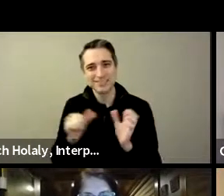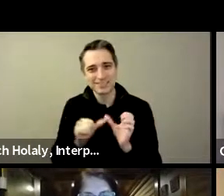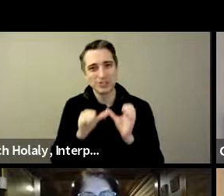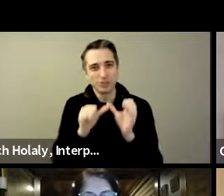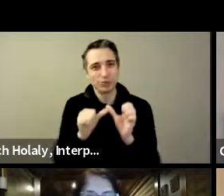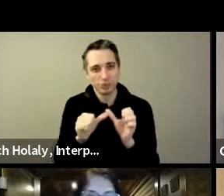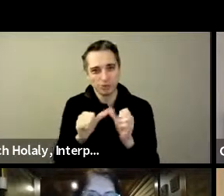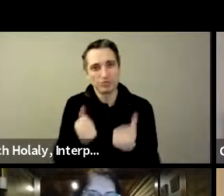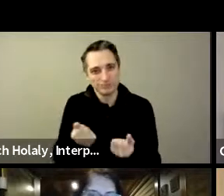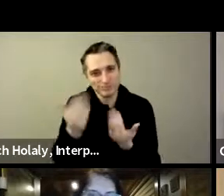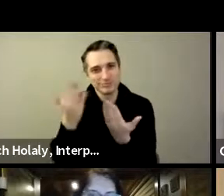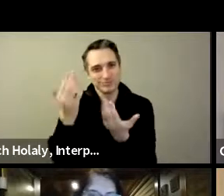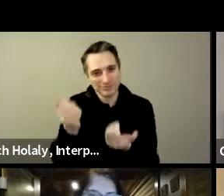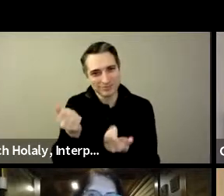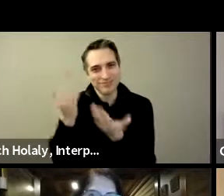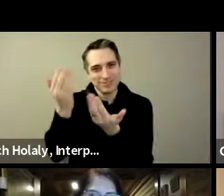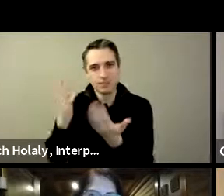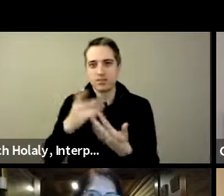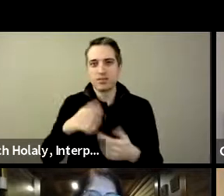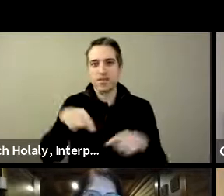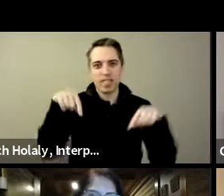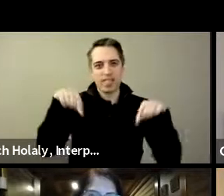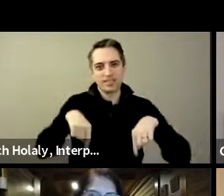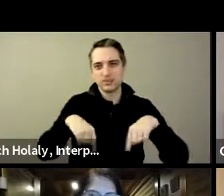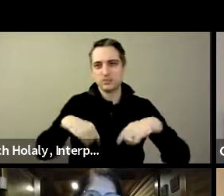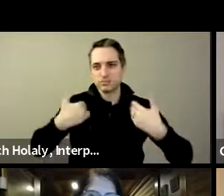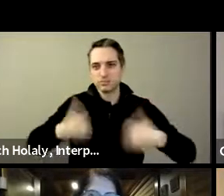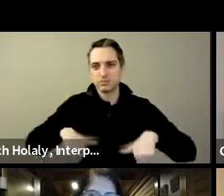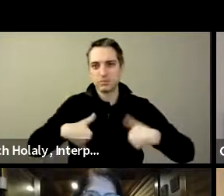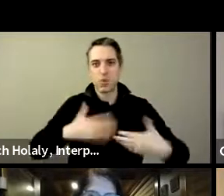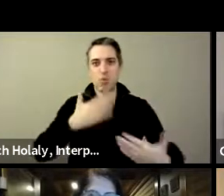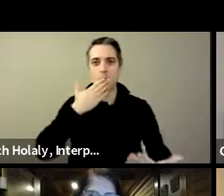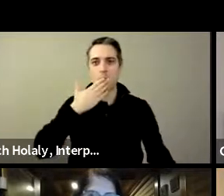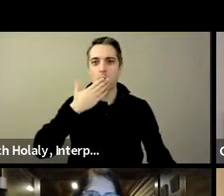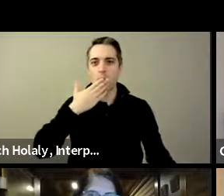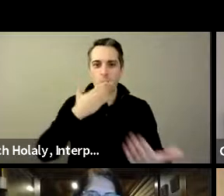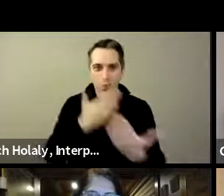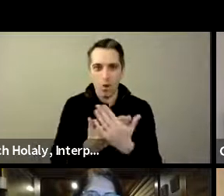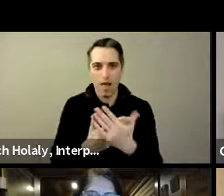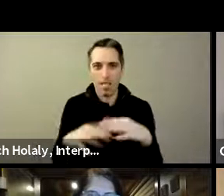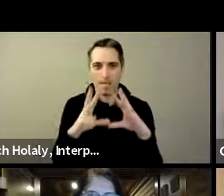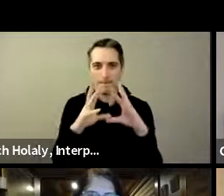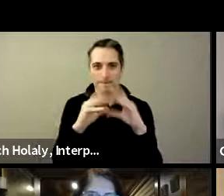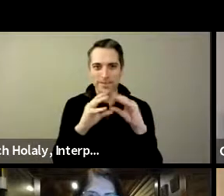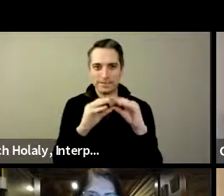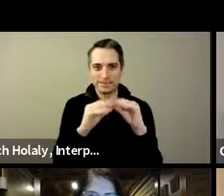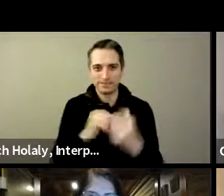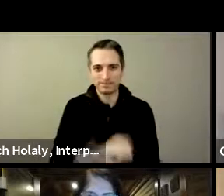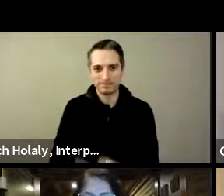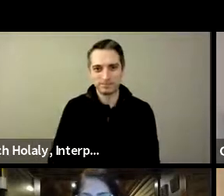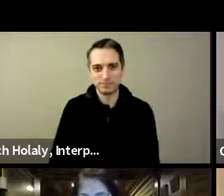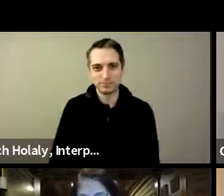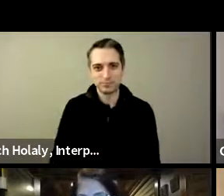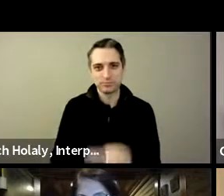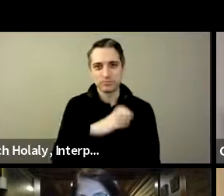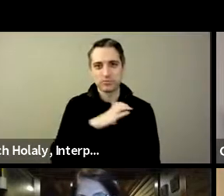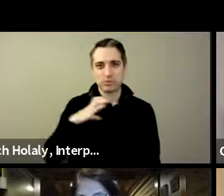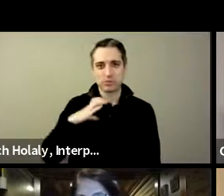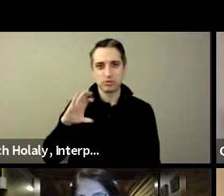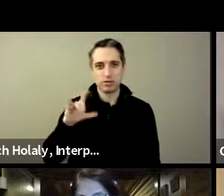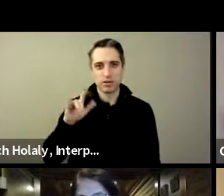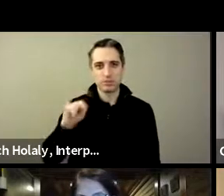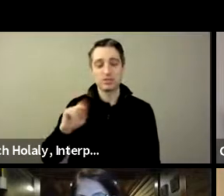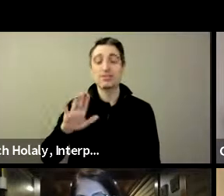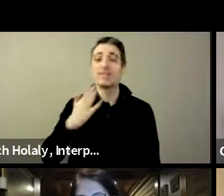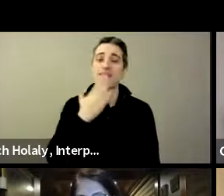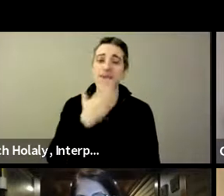is, this has been a very well-packaged meeting, in my view. Thank you. And thank you also, commissioners,